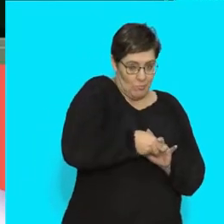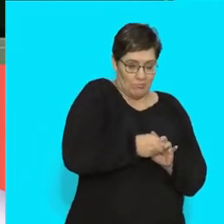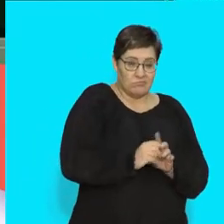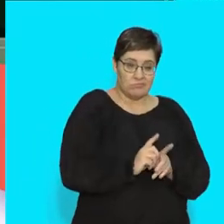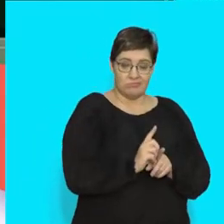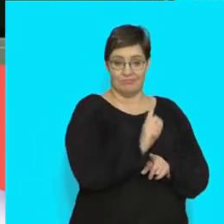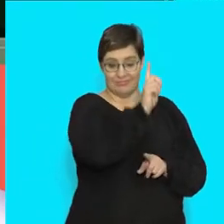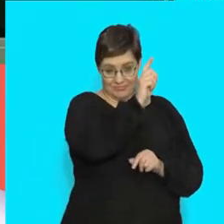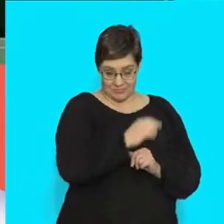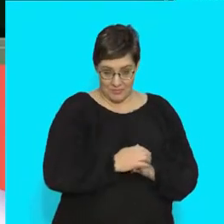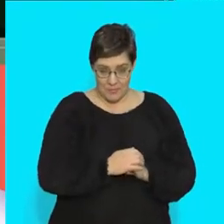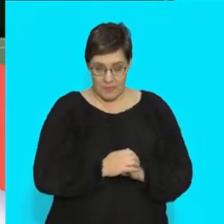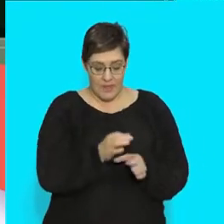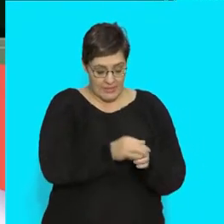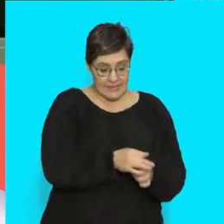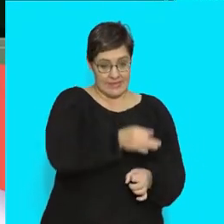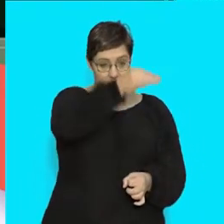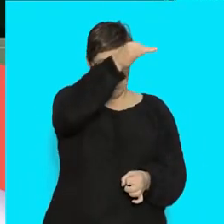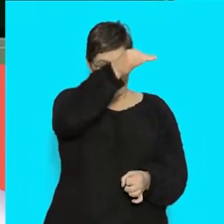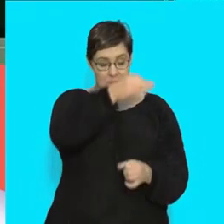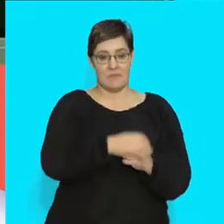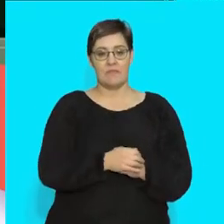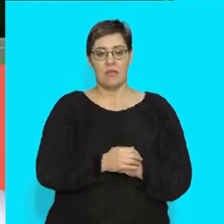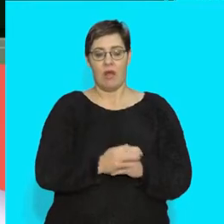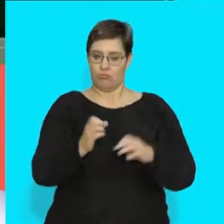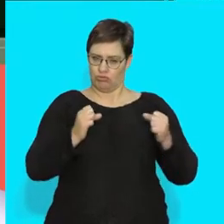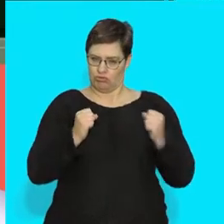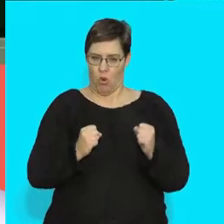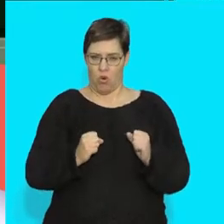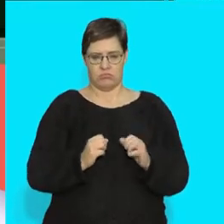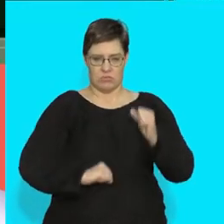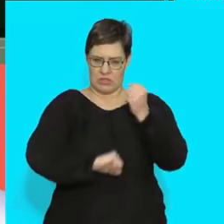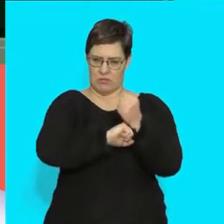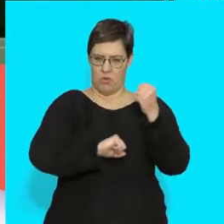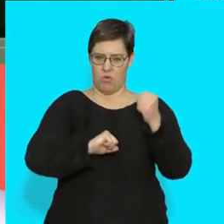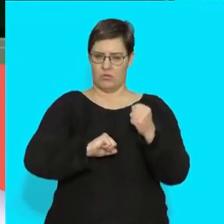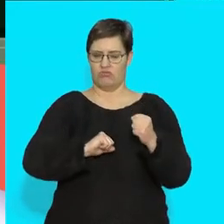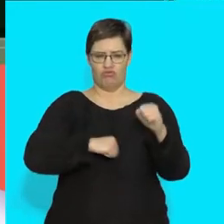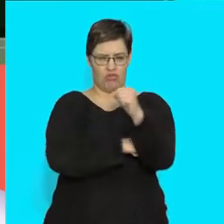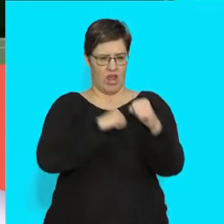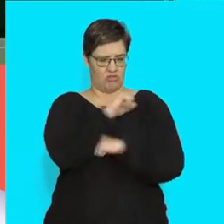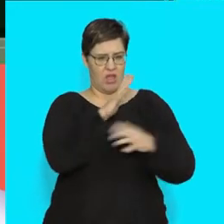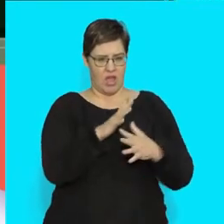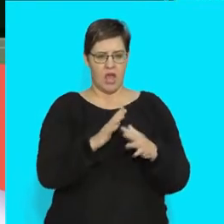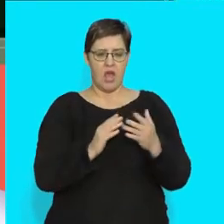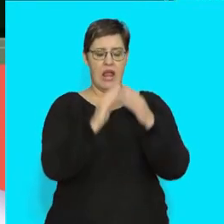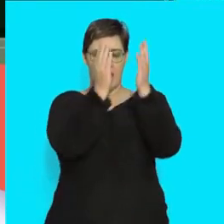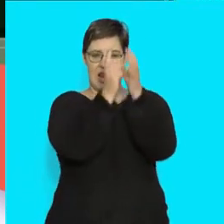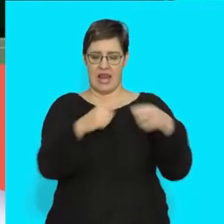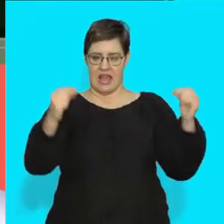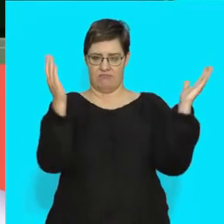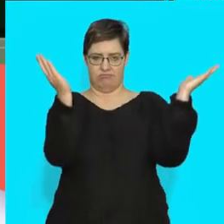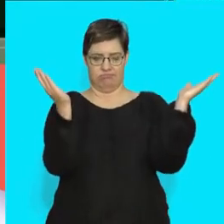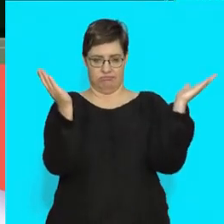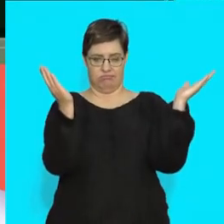up. The stem, upright, right, the support structure needs to hold the leaves upright, because what